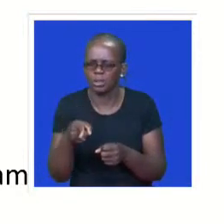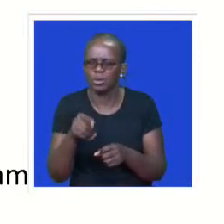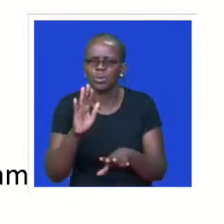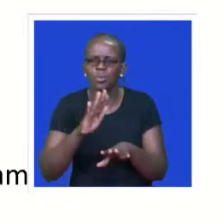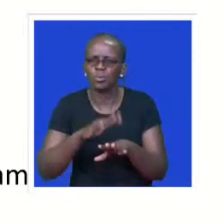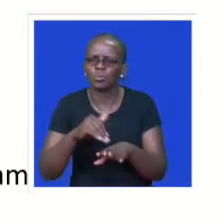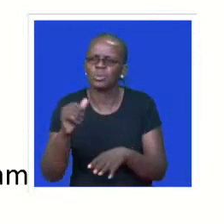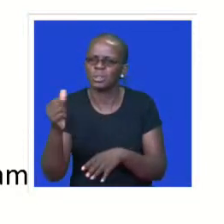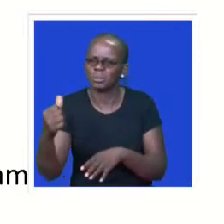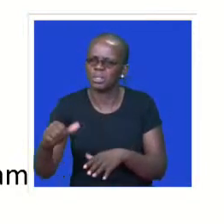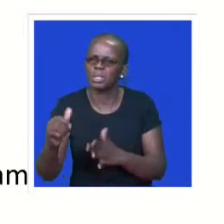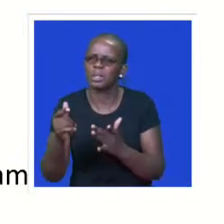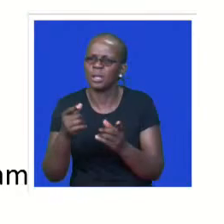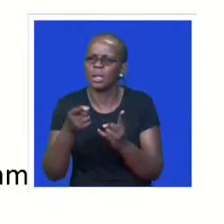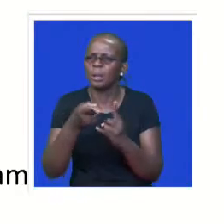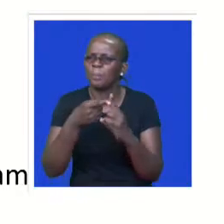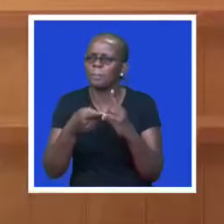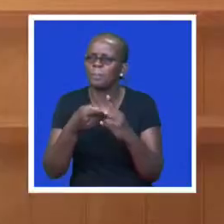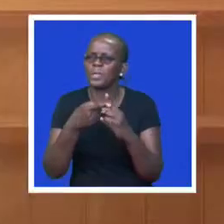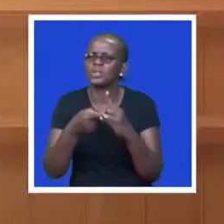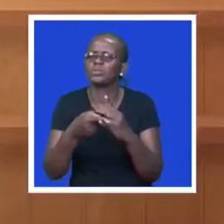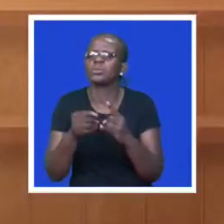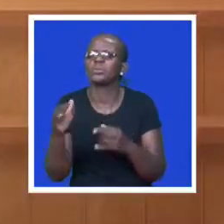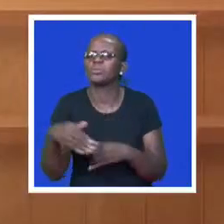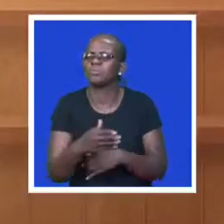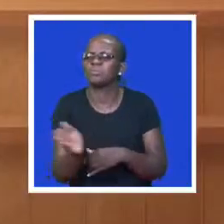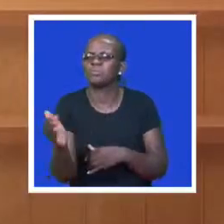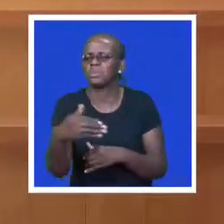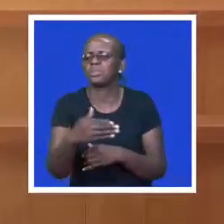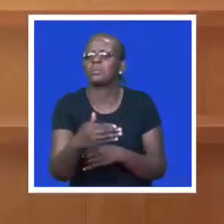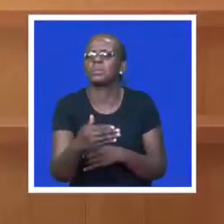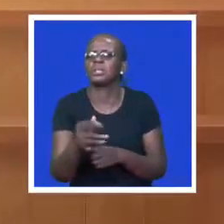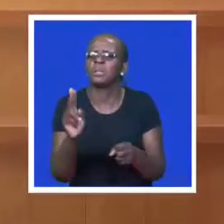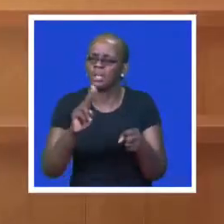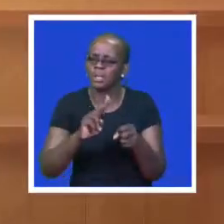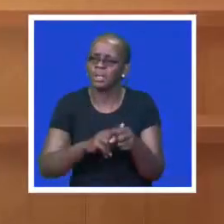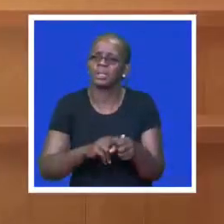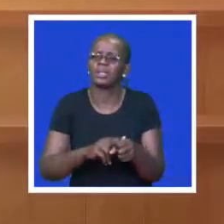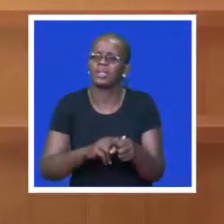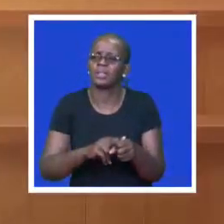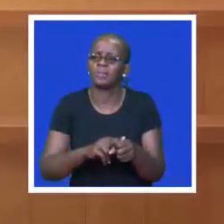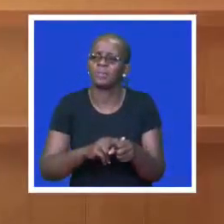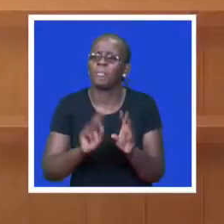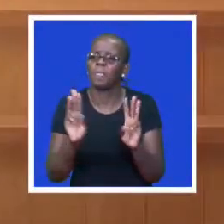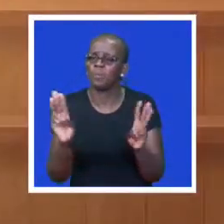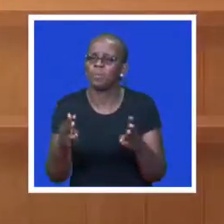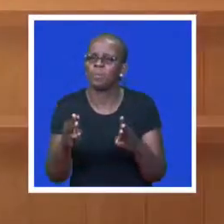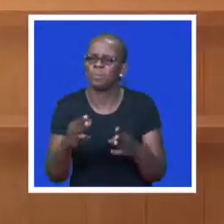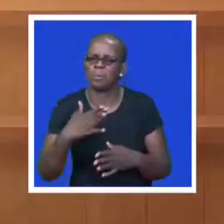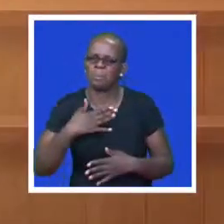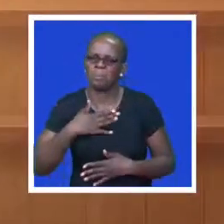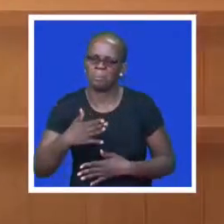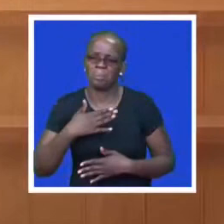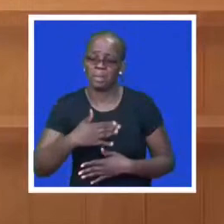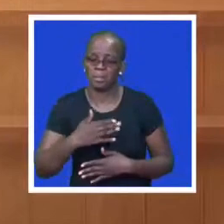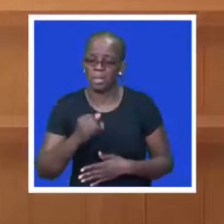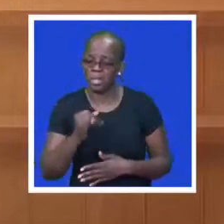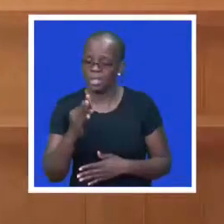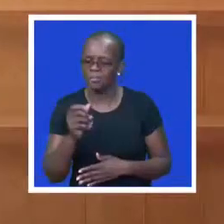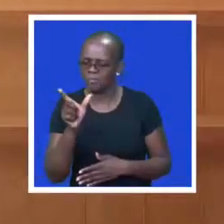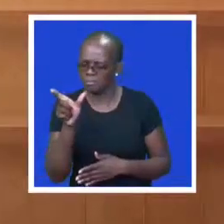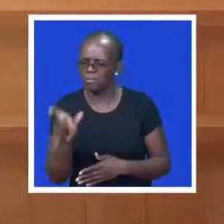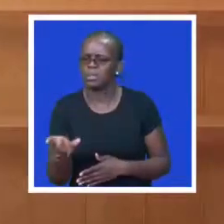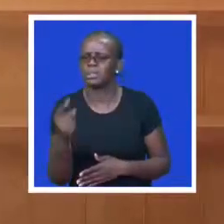her offsprings. That explains why you and me hate the serpent so much. When you see a snake, you want to hit it. I've never seen